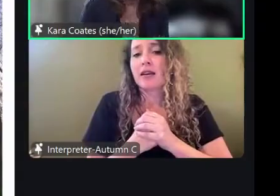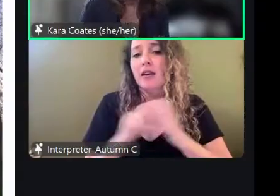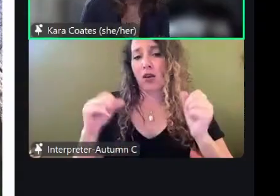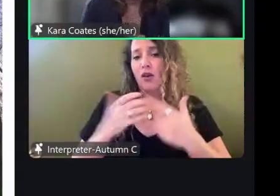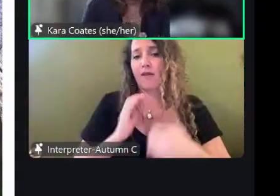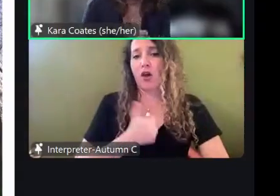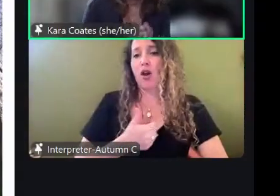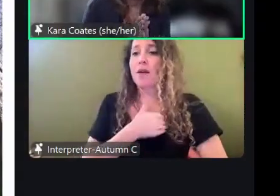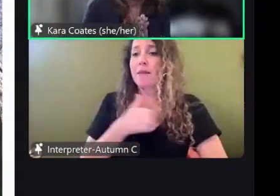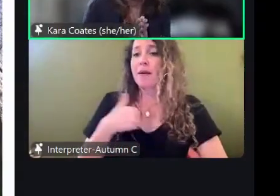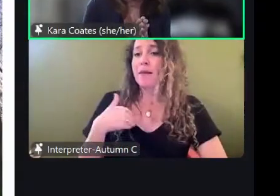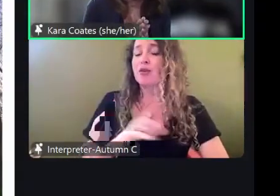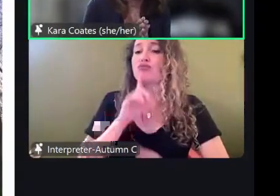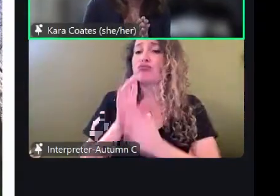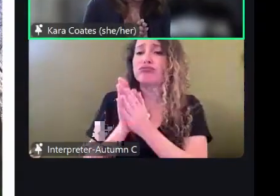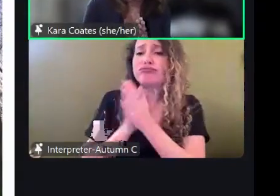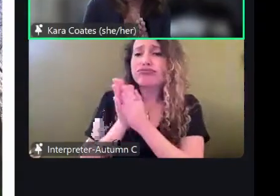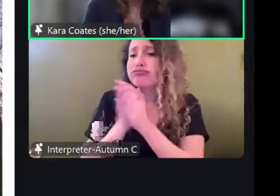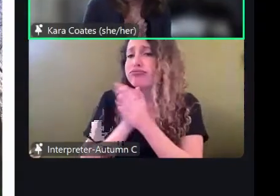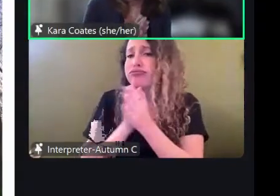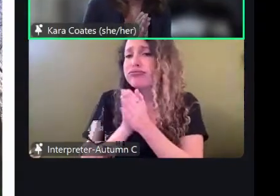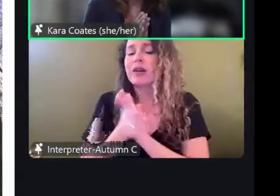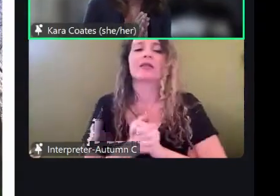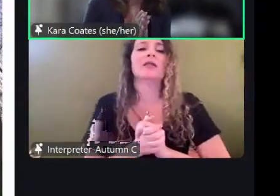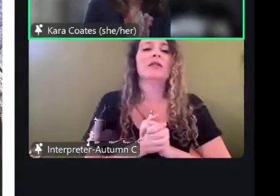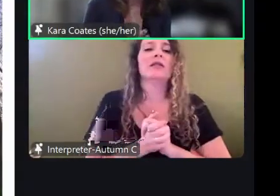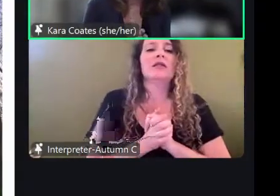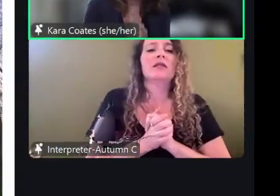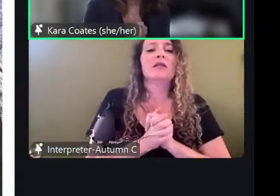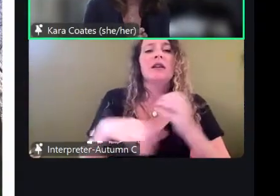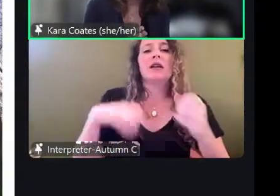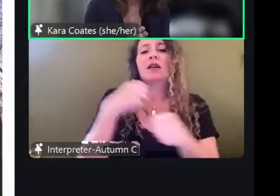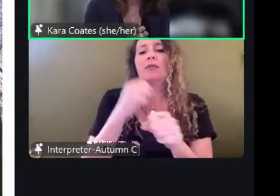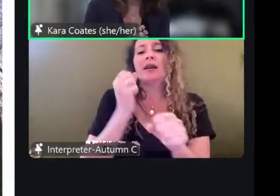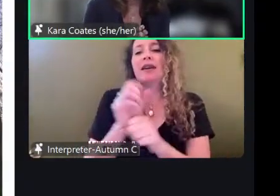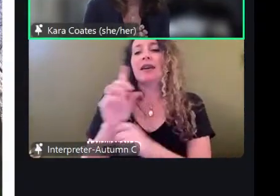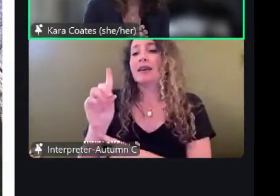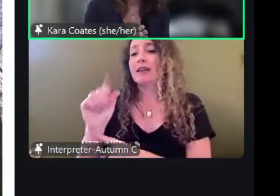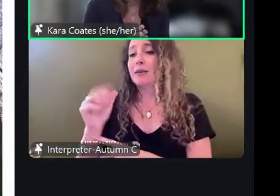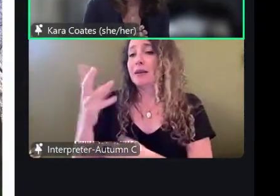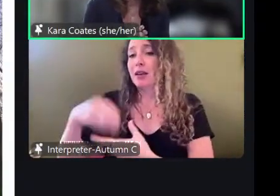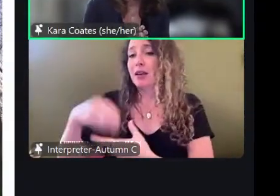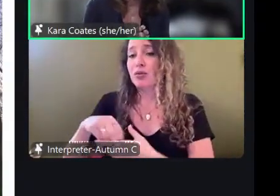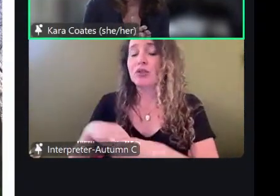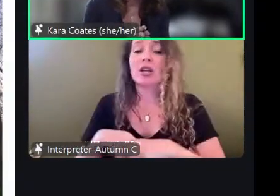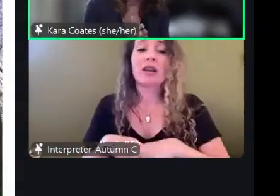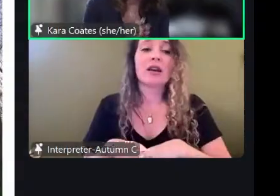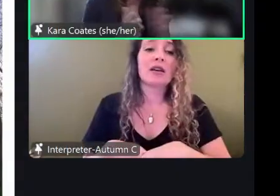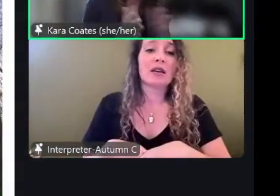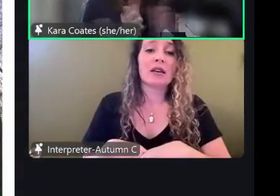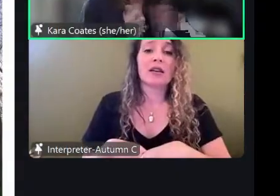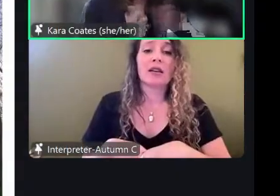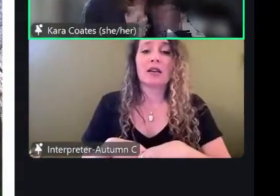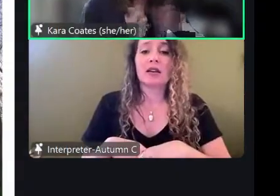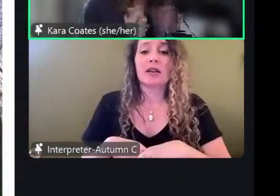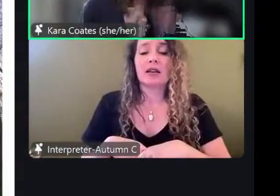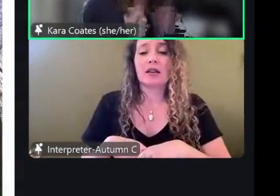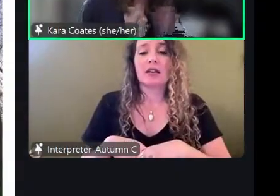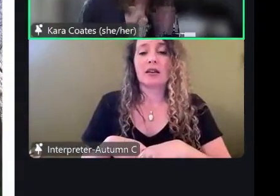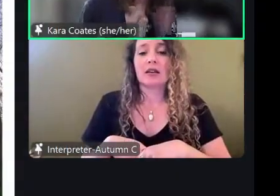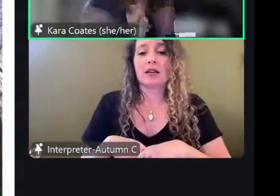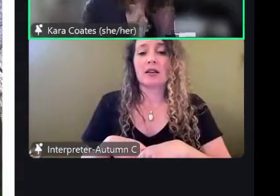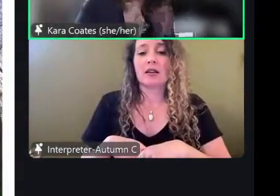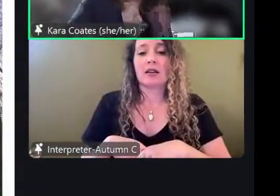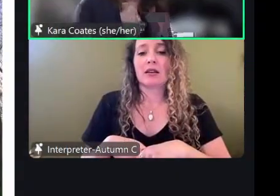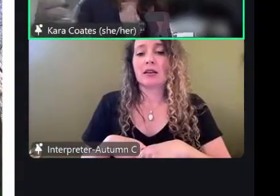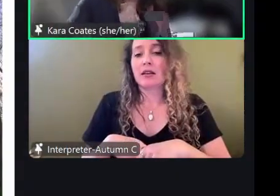get really passionate about creating disability inclusion. And I just, I don't want to, based on time,